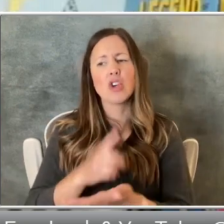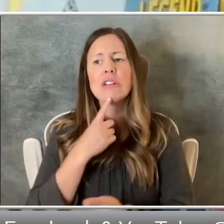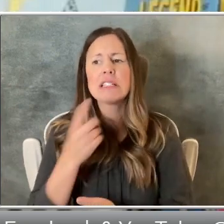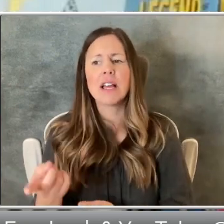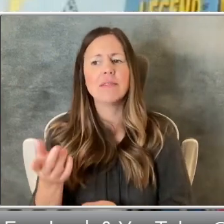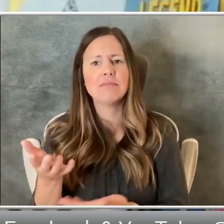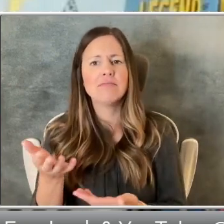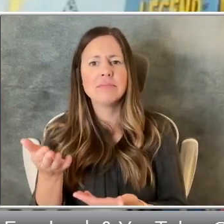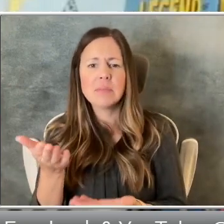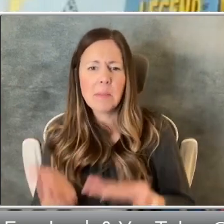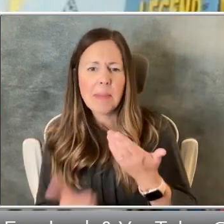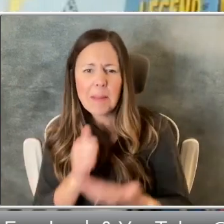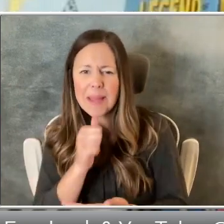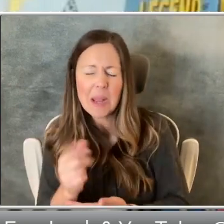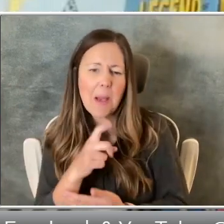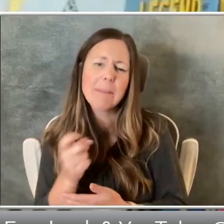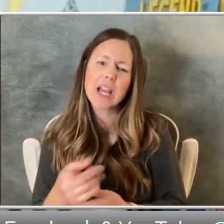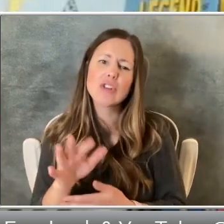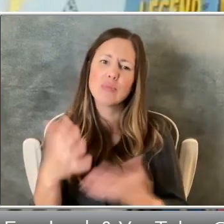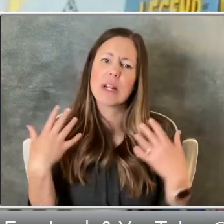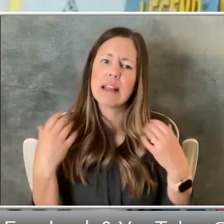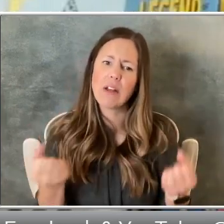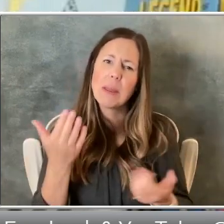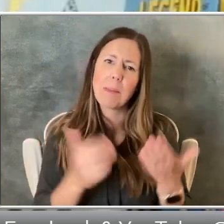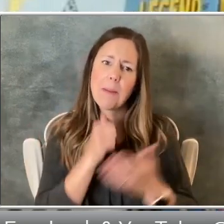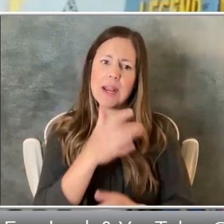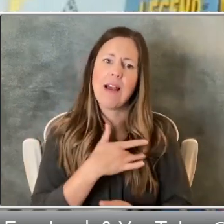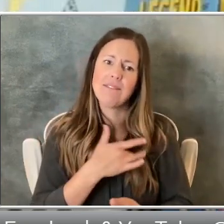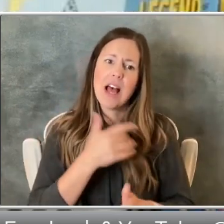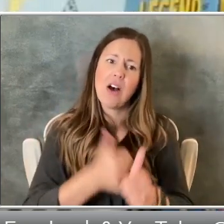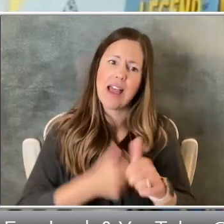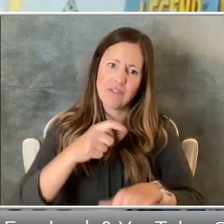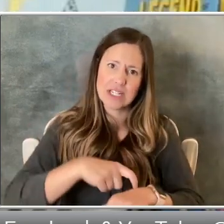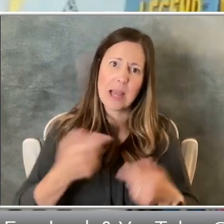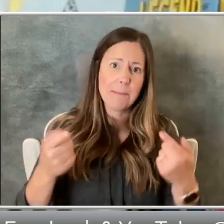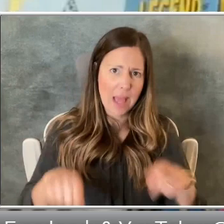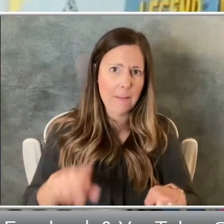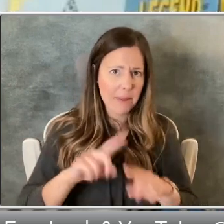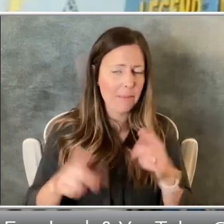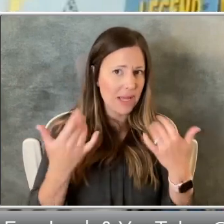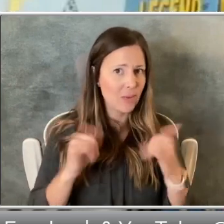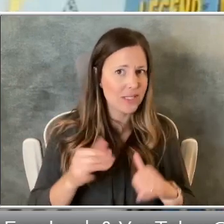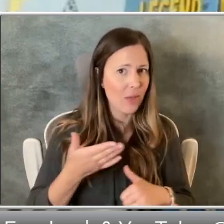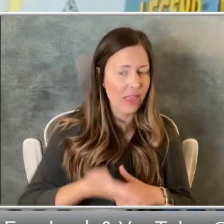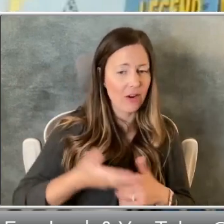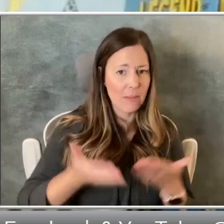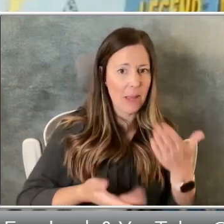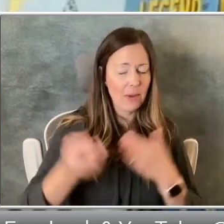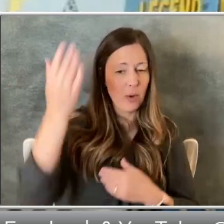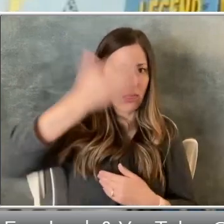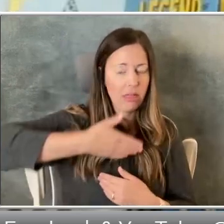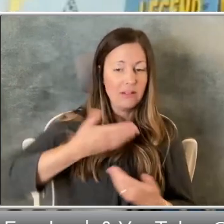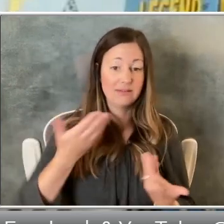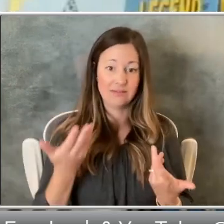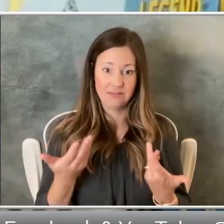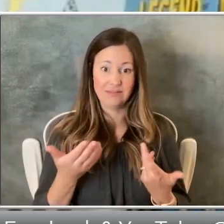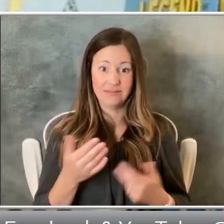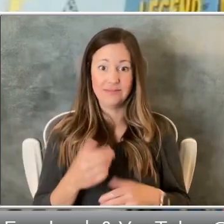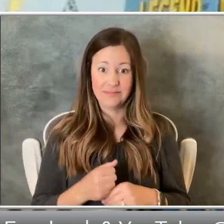have not, because you're pretty healthy, have felt every time, but you were having episodes. So the